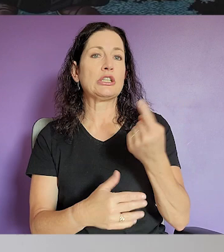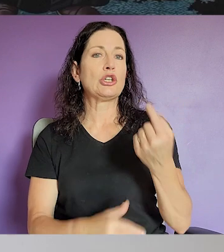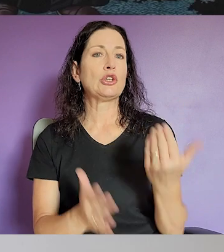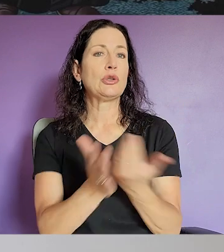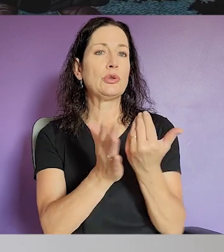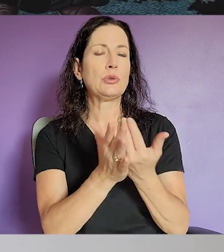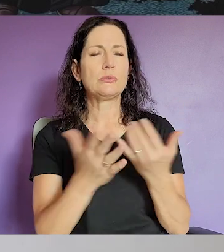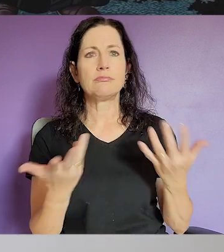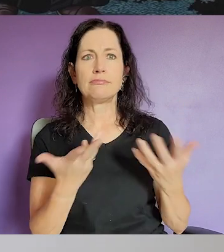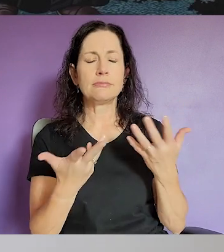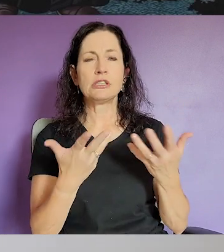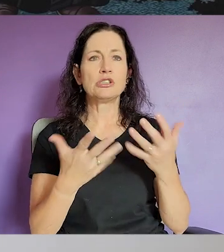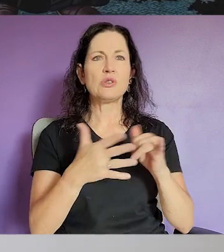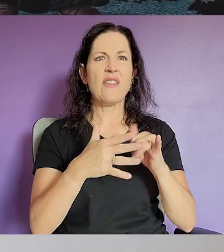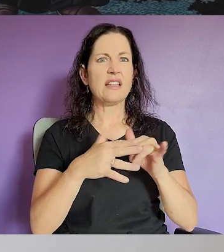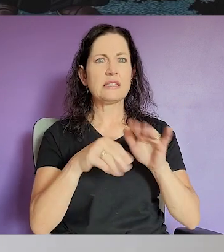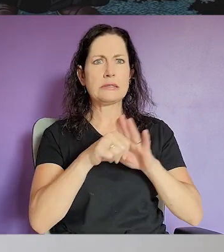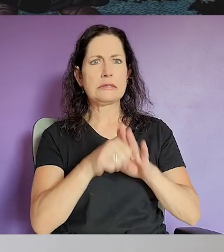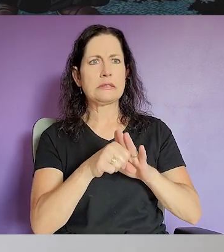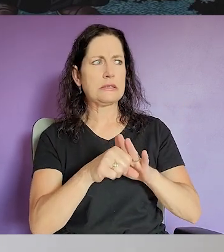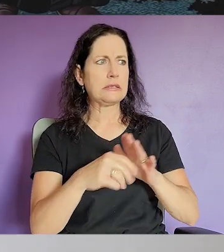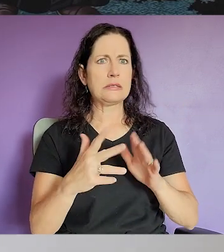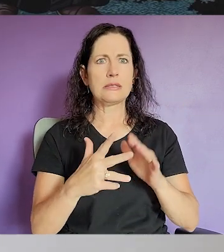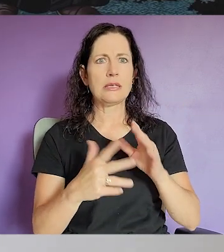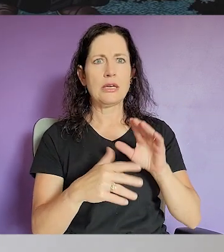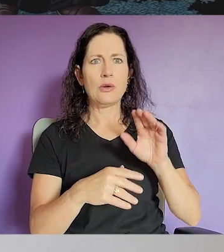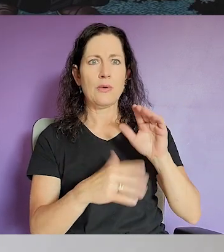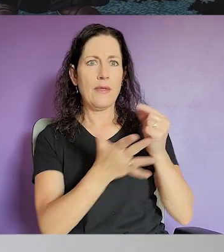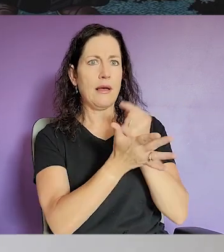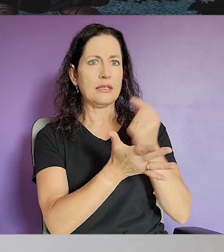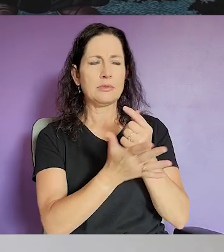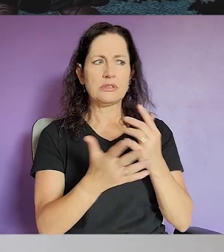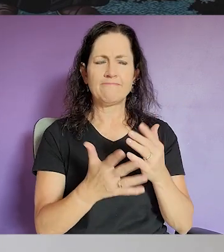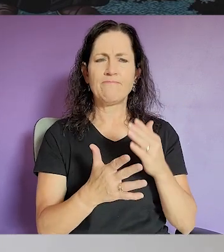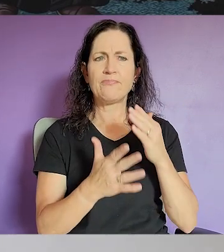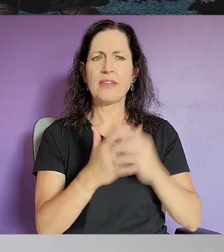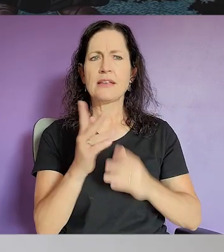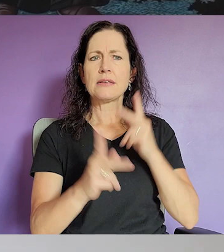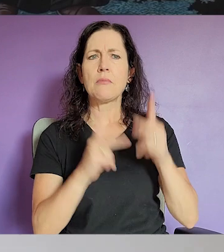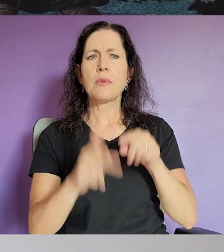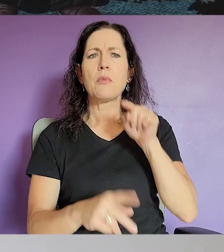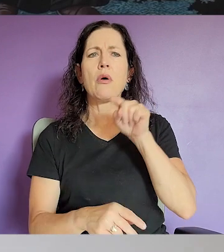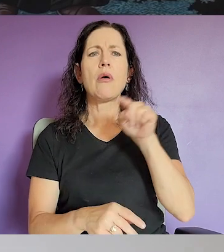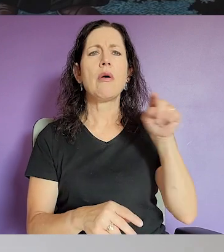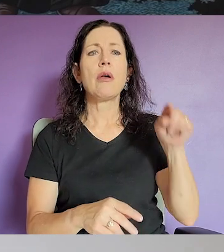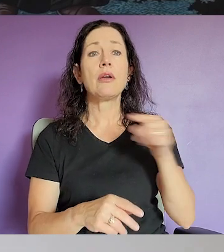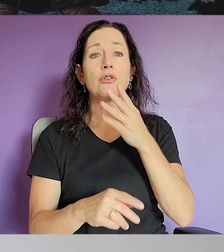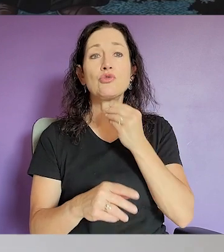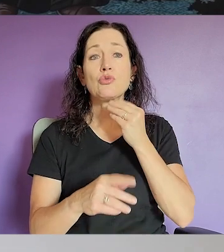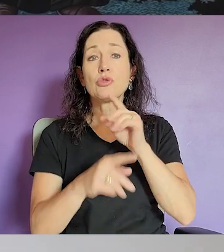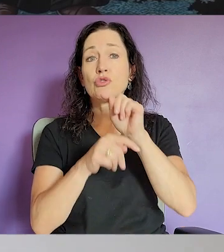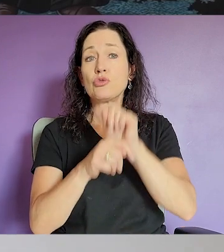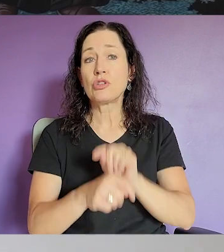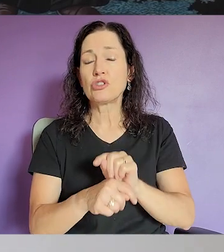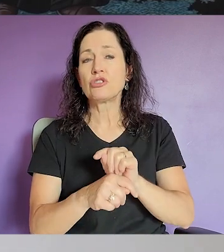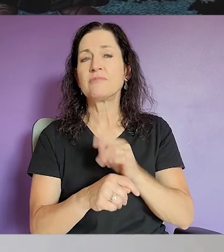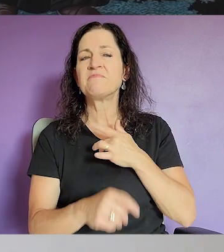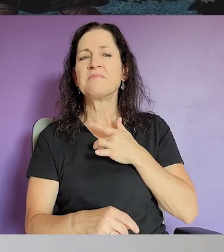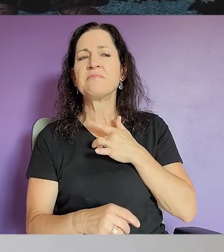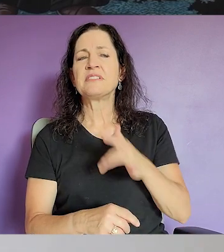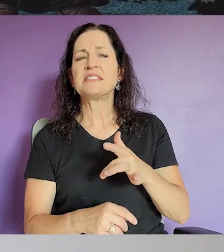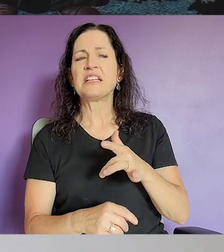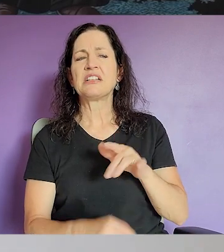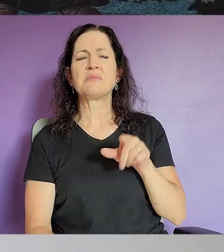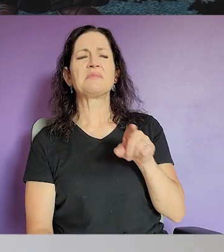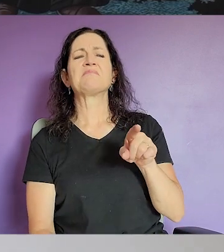tension in Matthew's Gospel is there are certain people in the Jewish tradition, the leaders, that